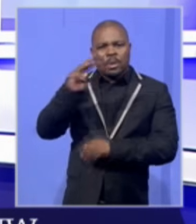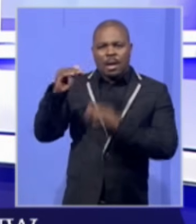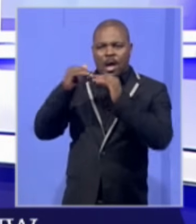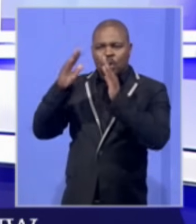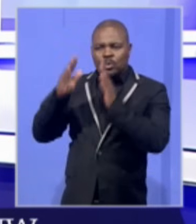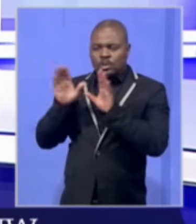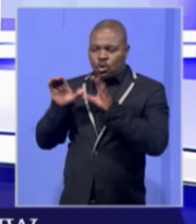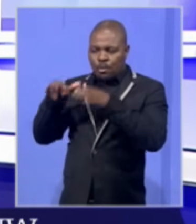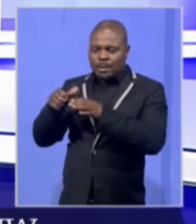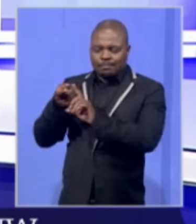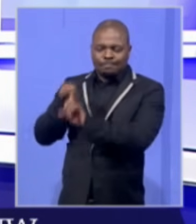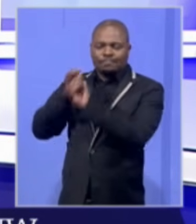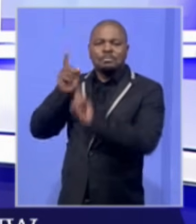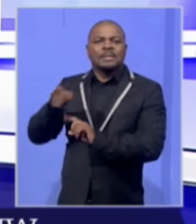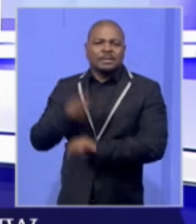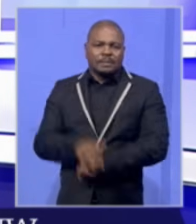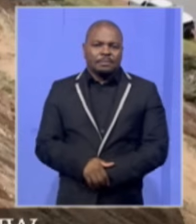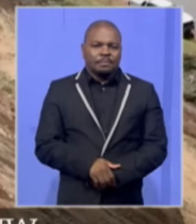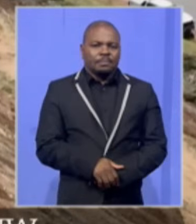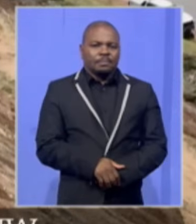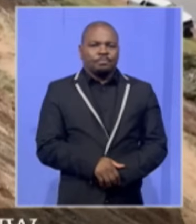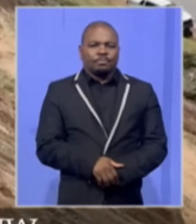Housing Corporation.